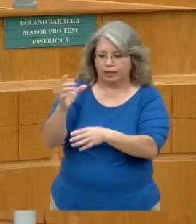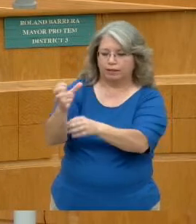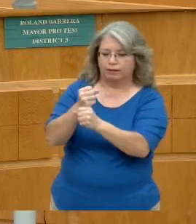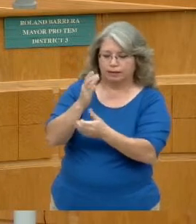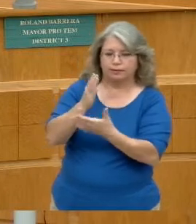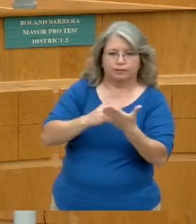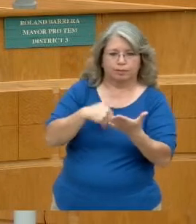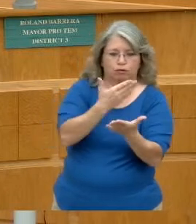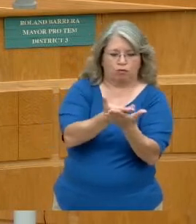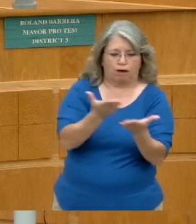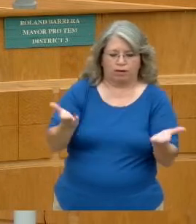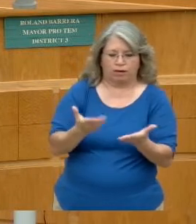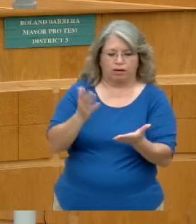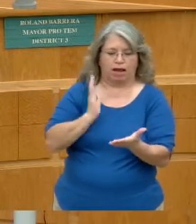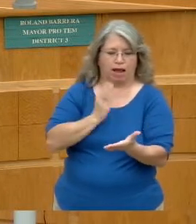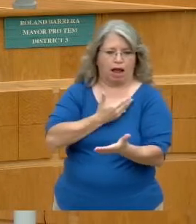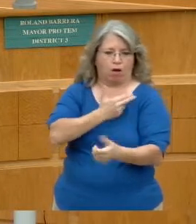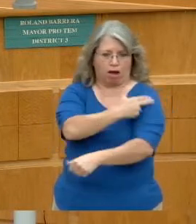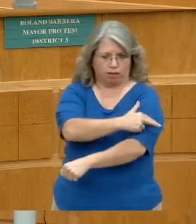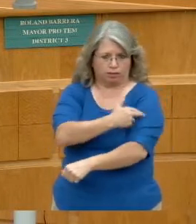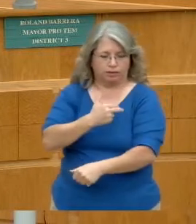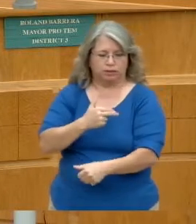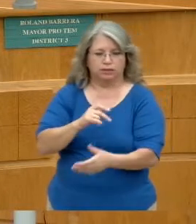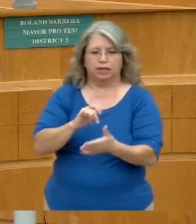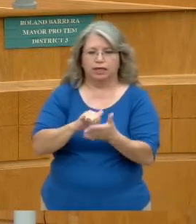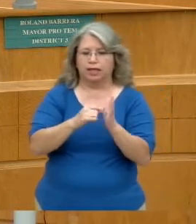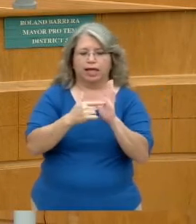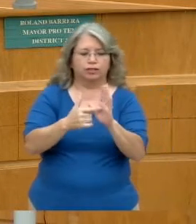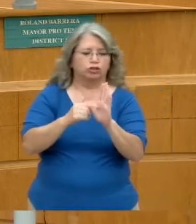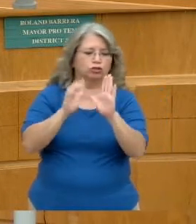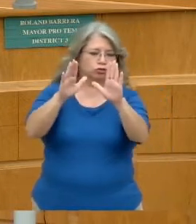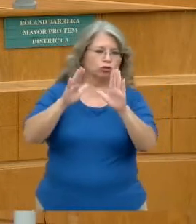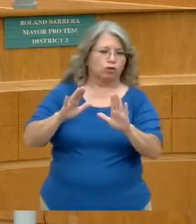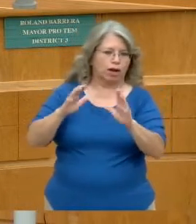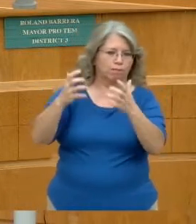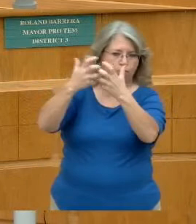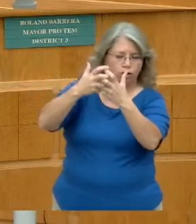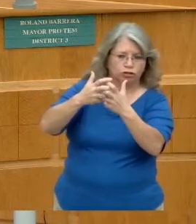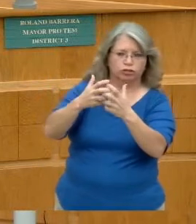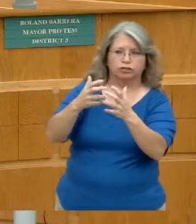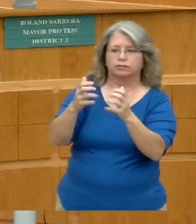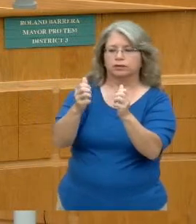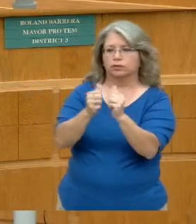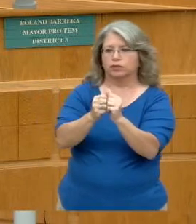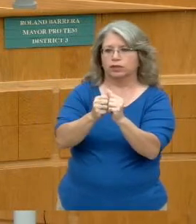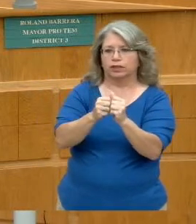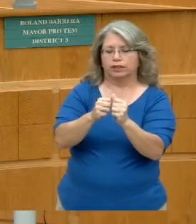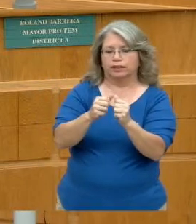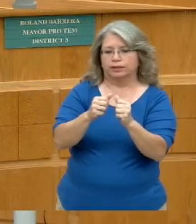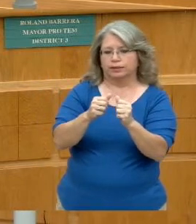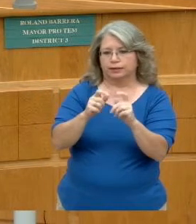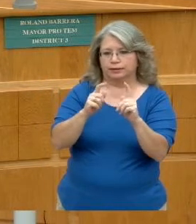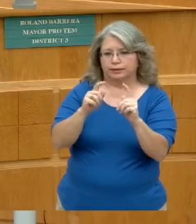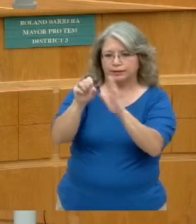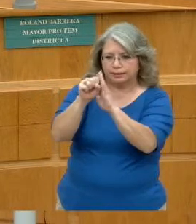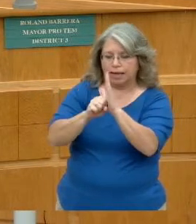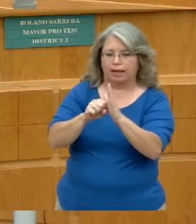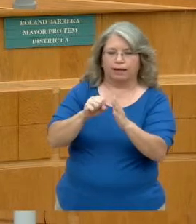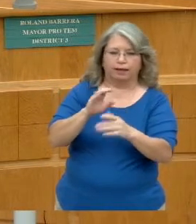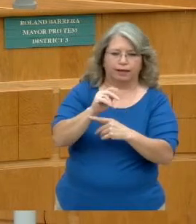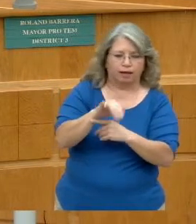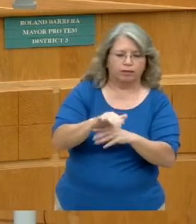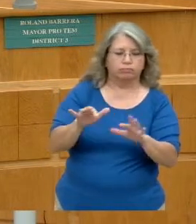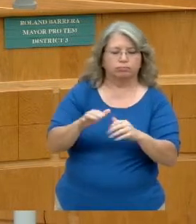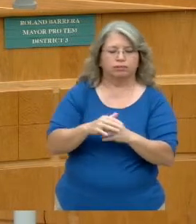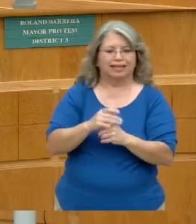great partnership and teamwork between the city, county, and state. Also, got off the phone with Dr. Blow from Christus Spawn. He was